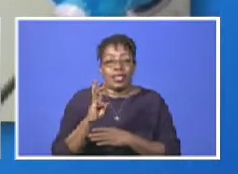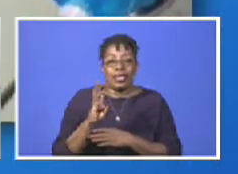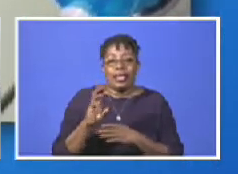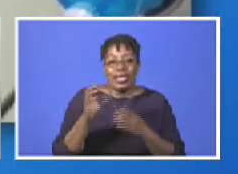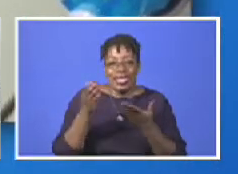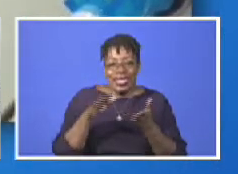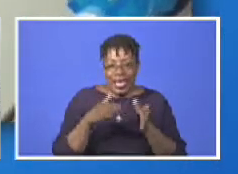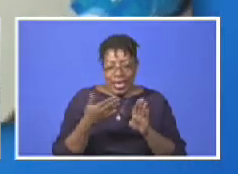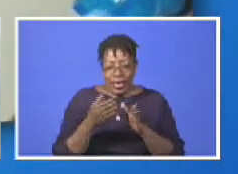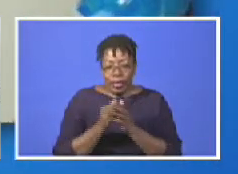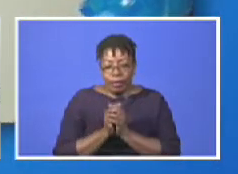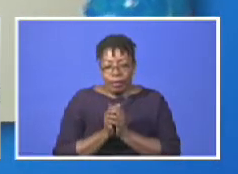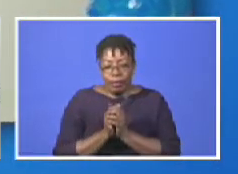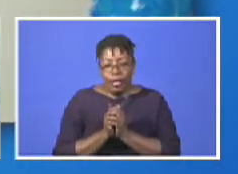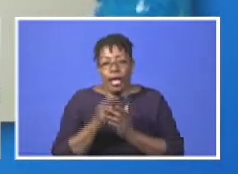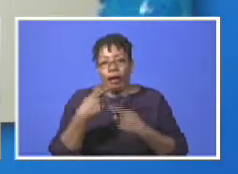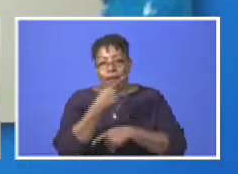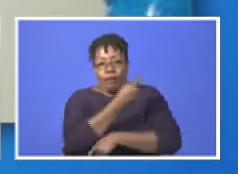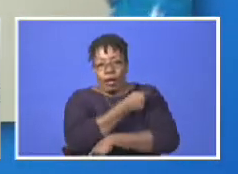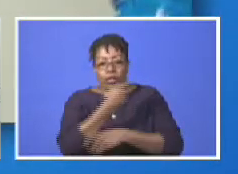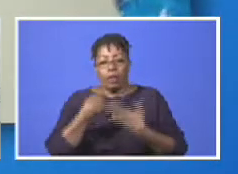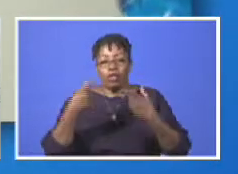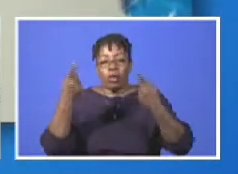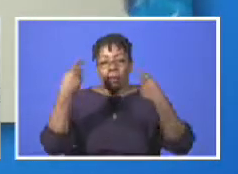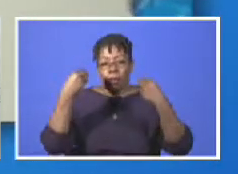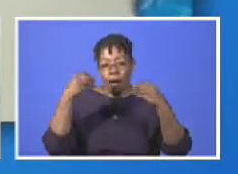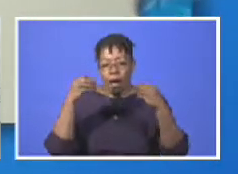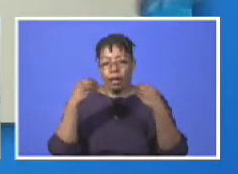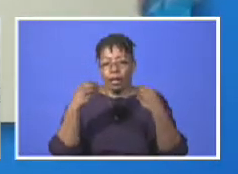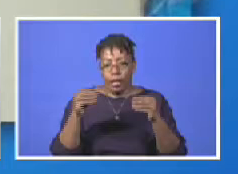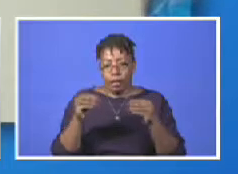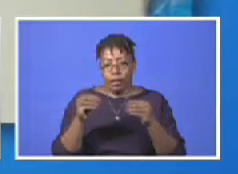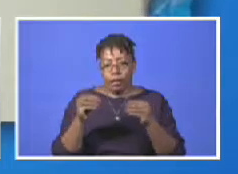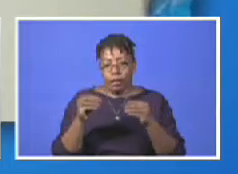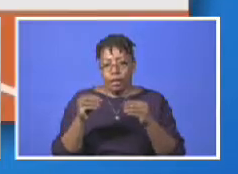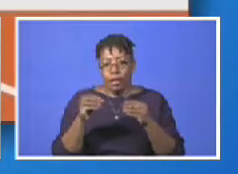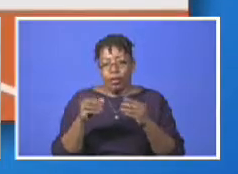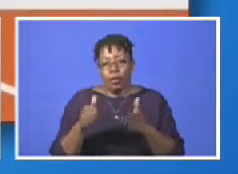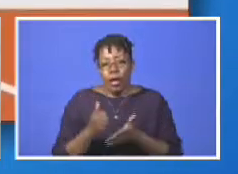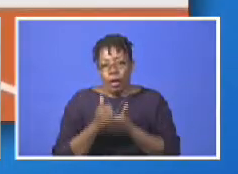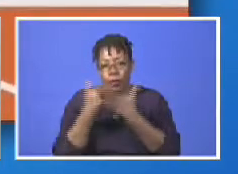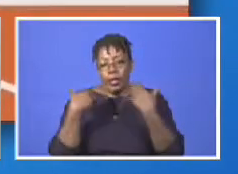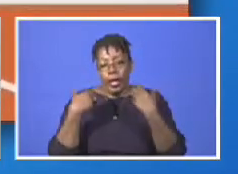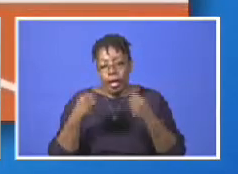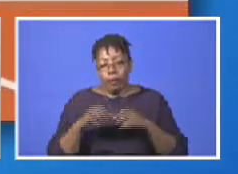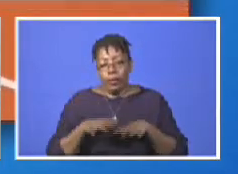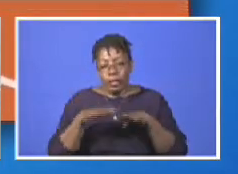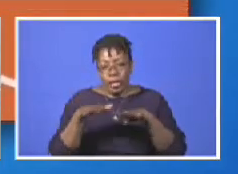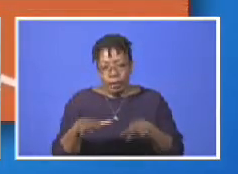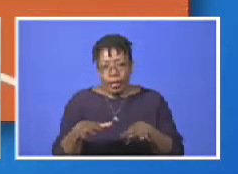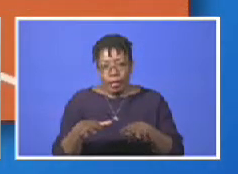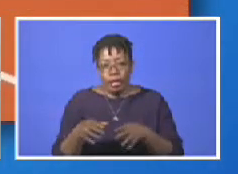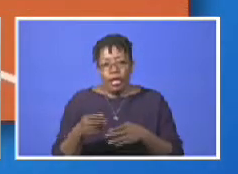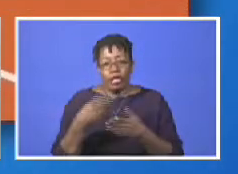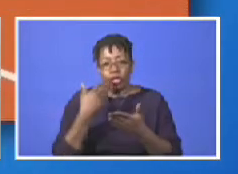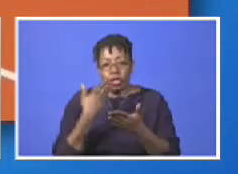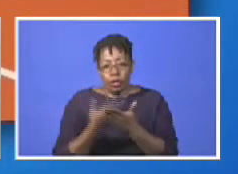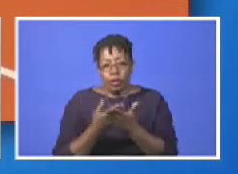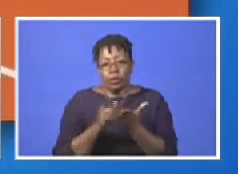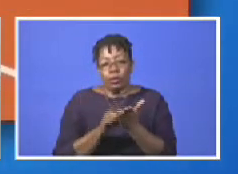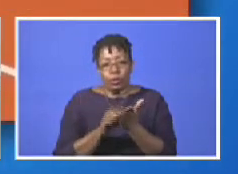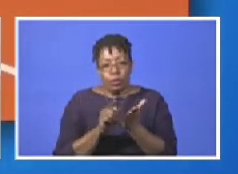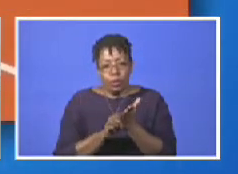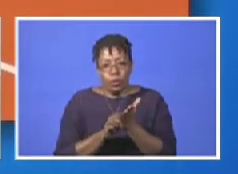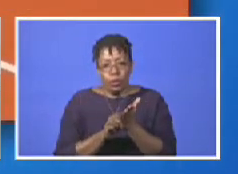Additional COVID vaccines are coming to the market to put a dent in the growing global health pandemic, which is seen as some good news for health